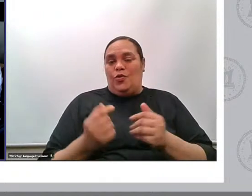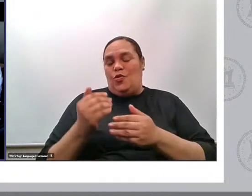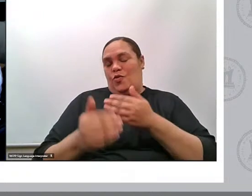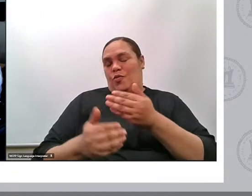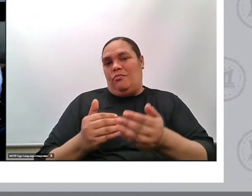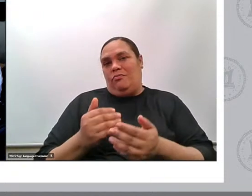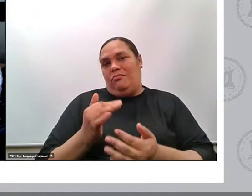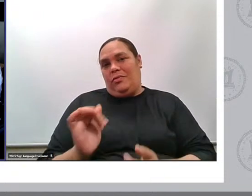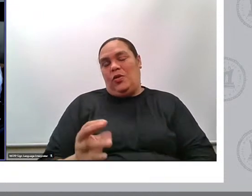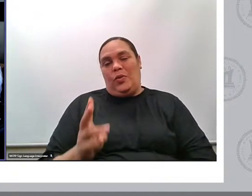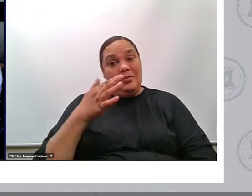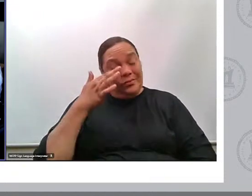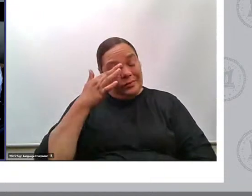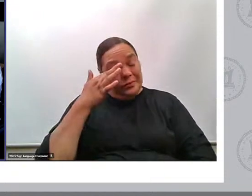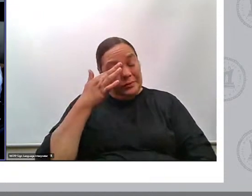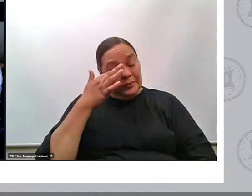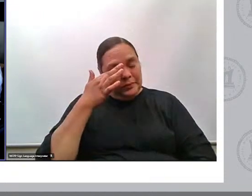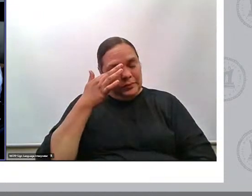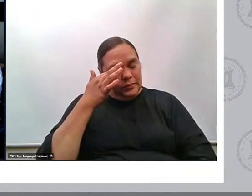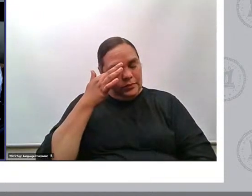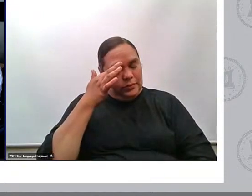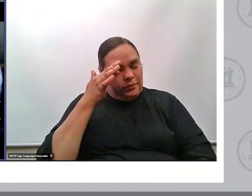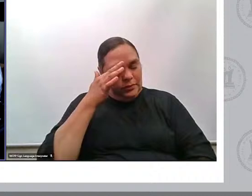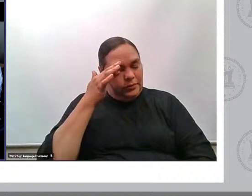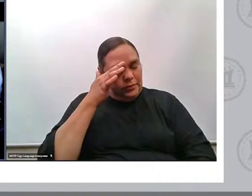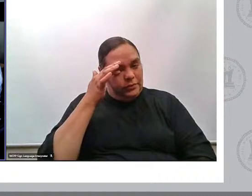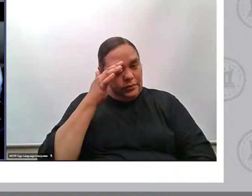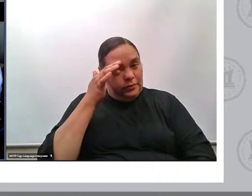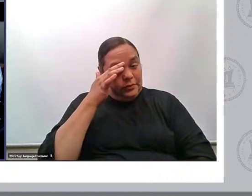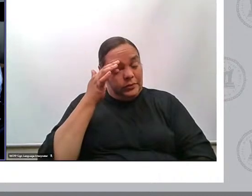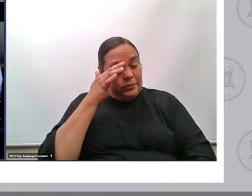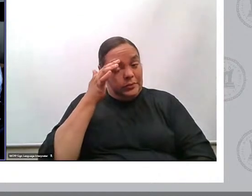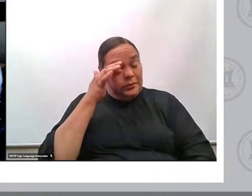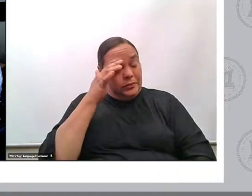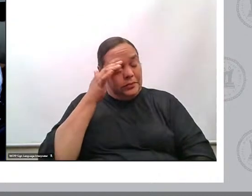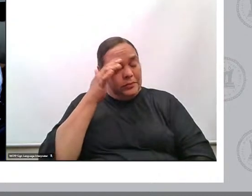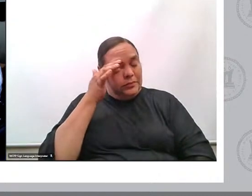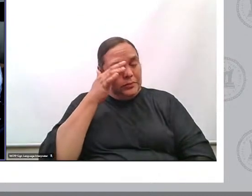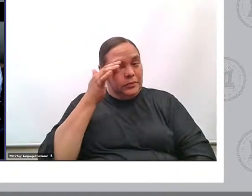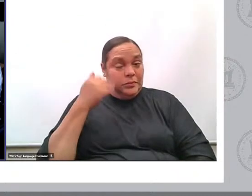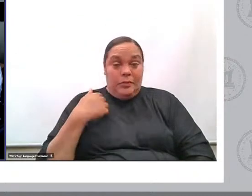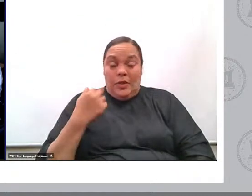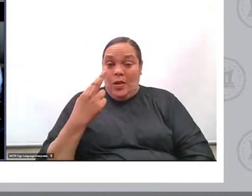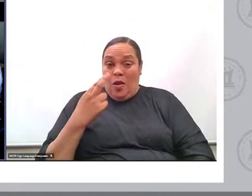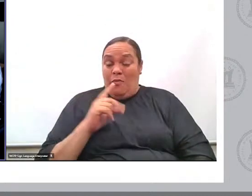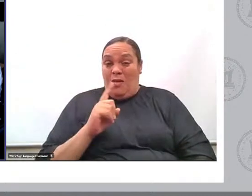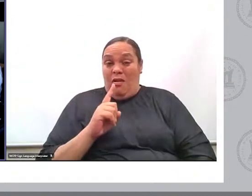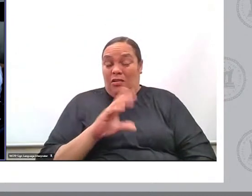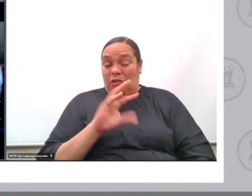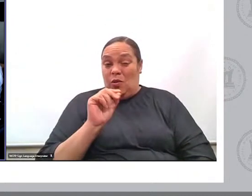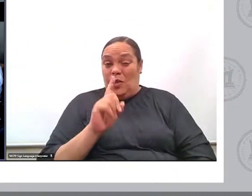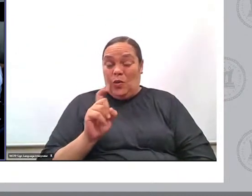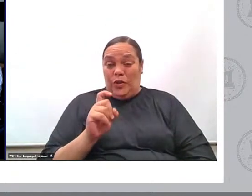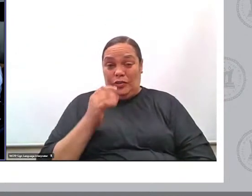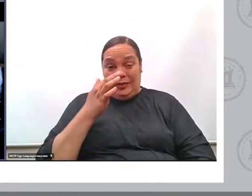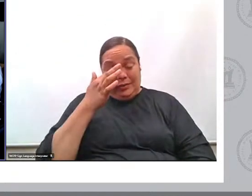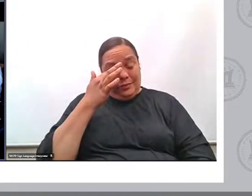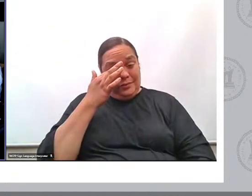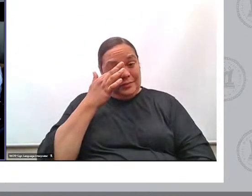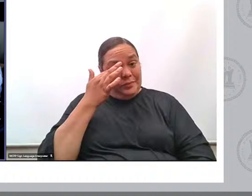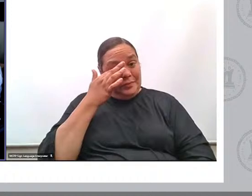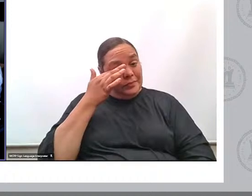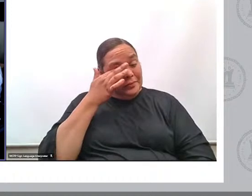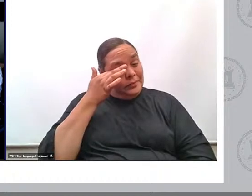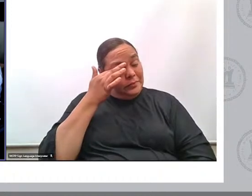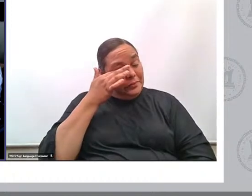probaties. I hope I have answered all the questions. Maybe I've missed there's it. another